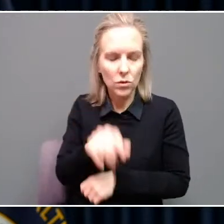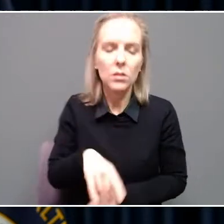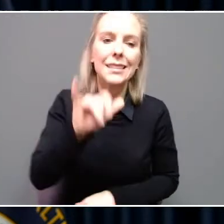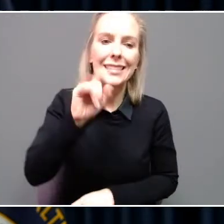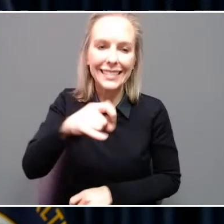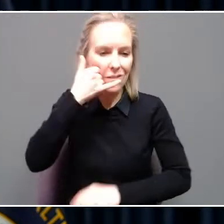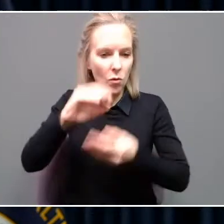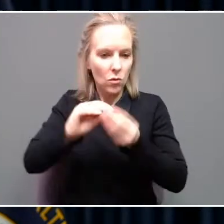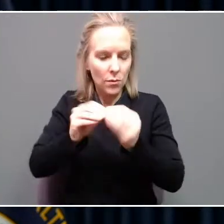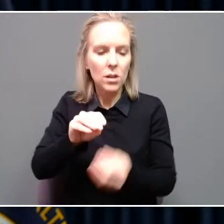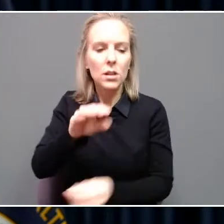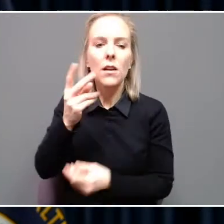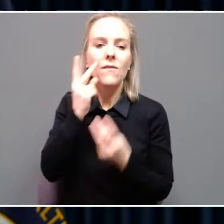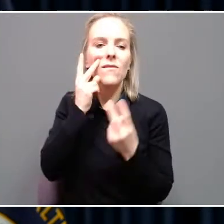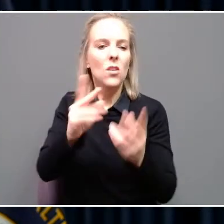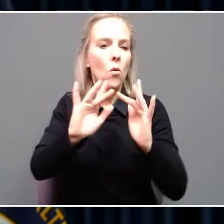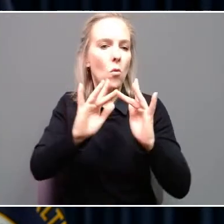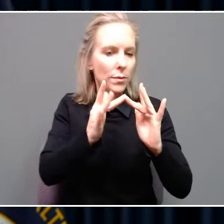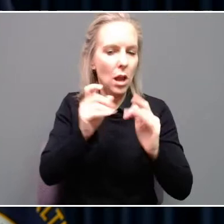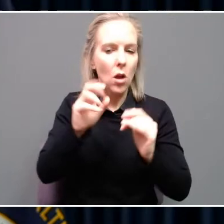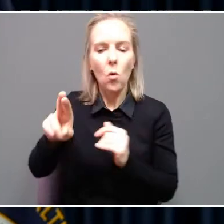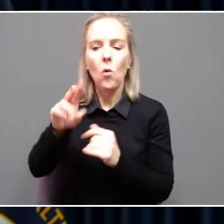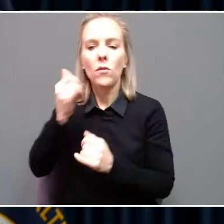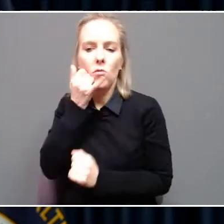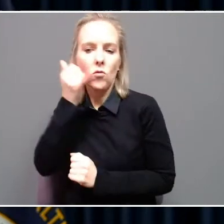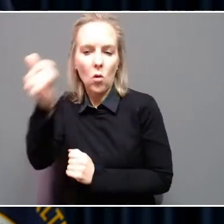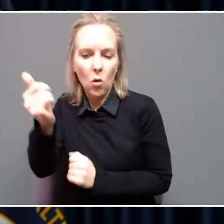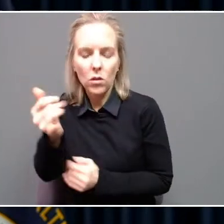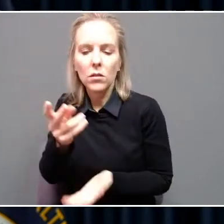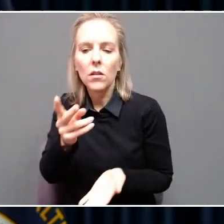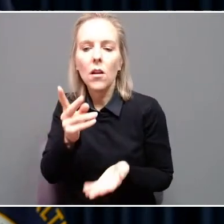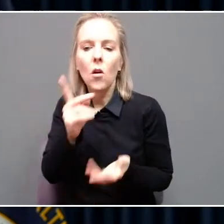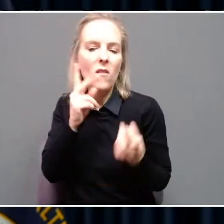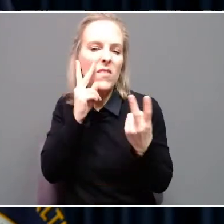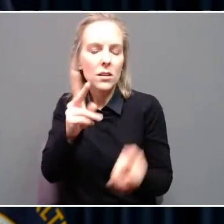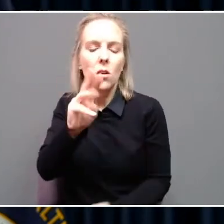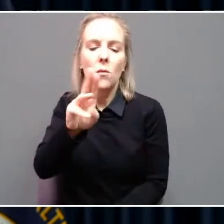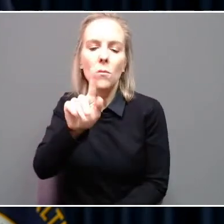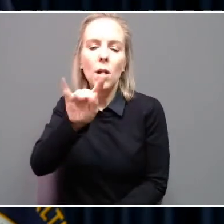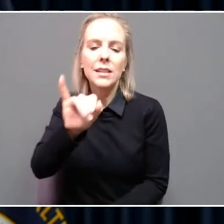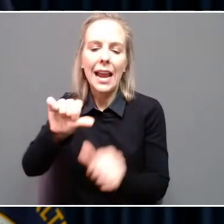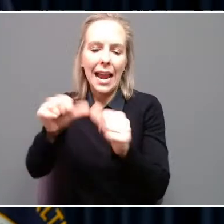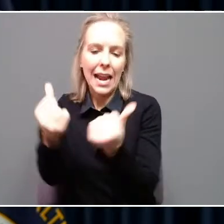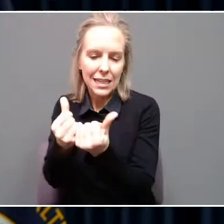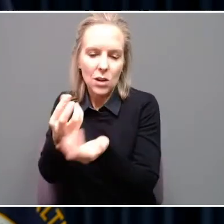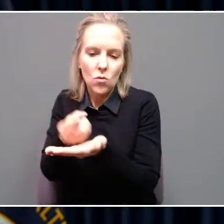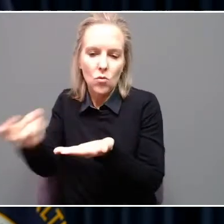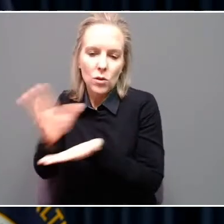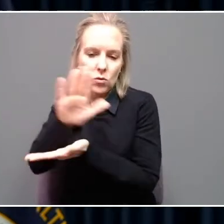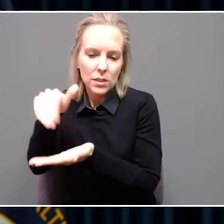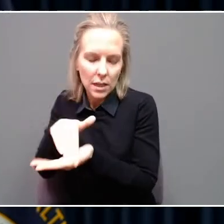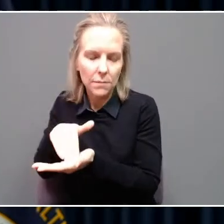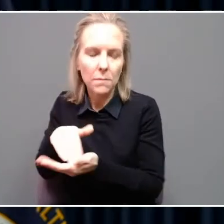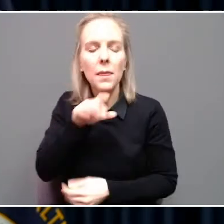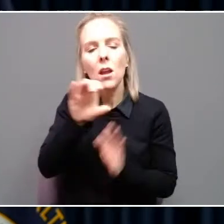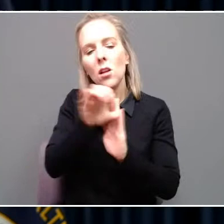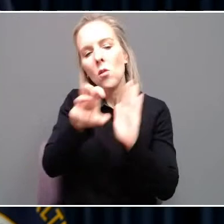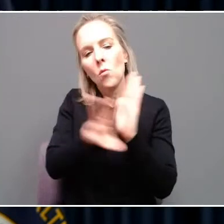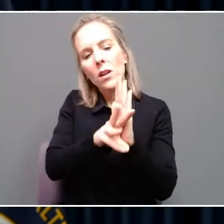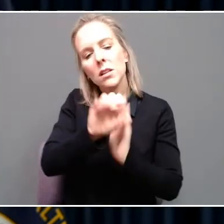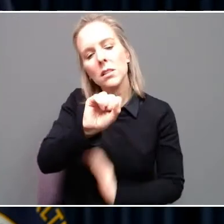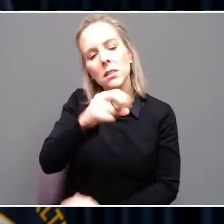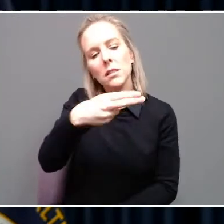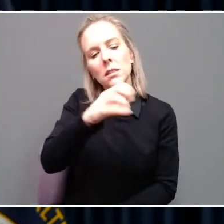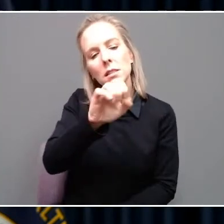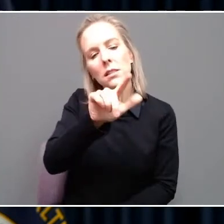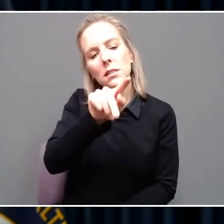800-621-3362 or visit a multi-agency resource center. Commonwealth Sheltering Program. We think we're starting to see